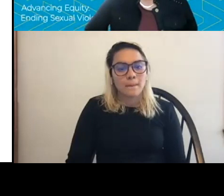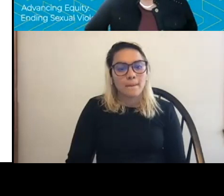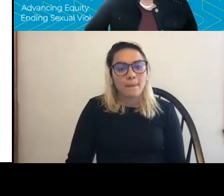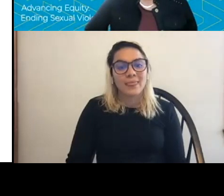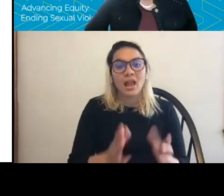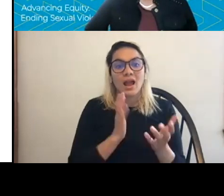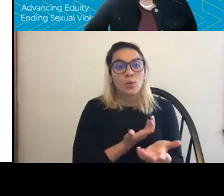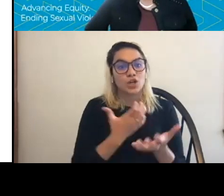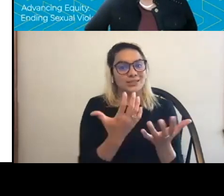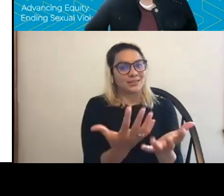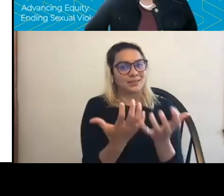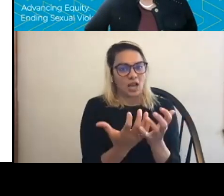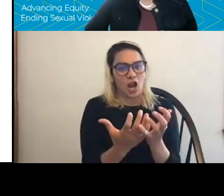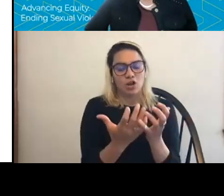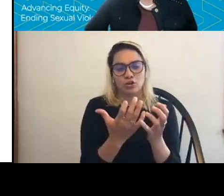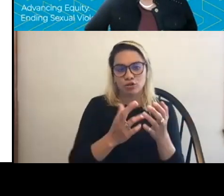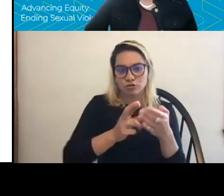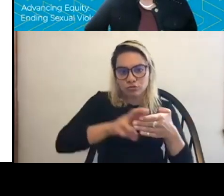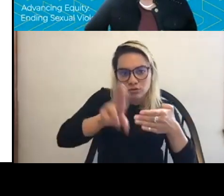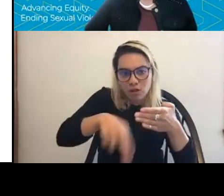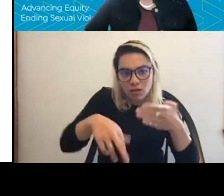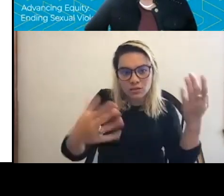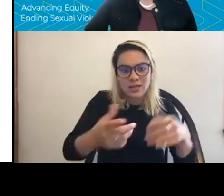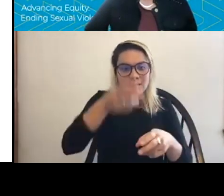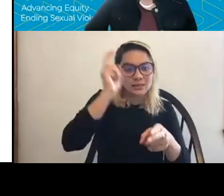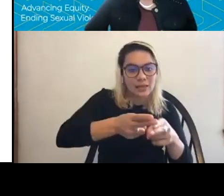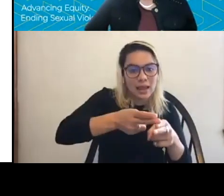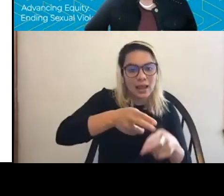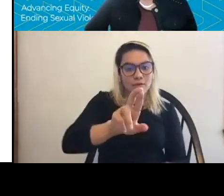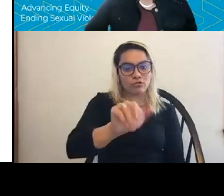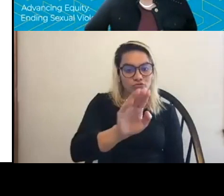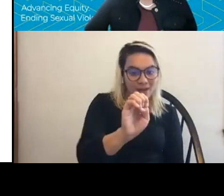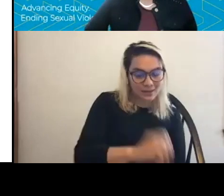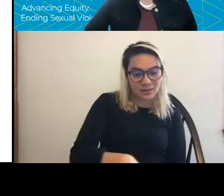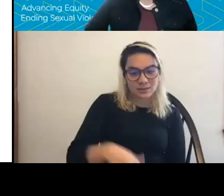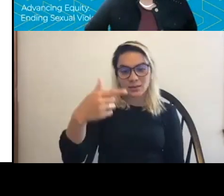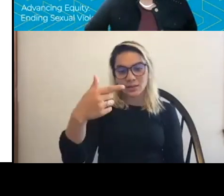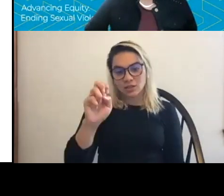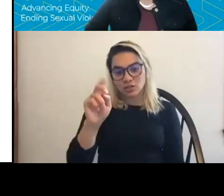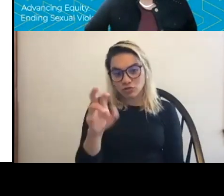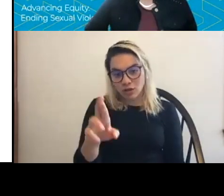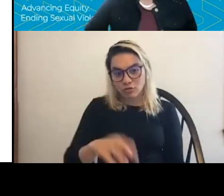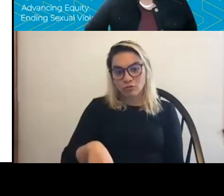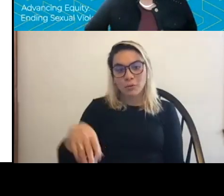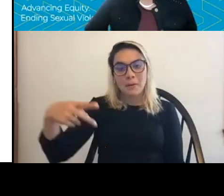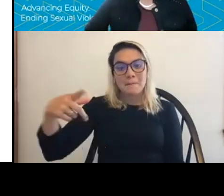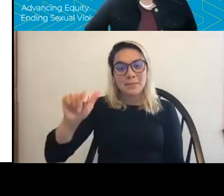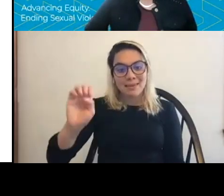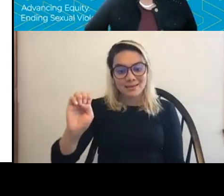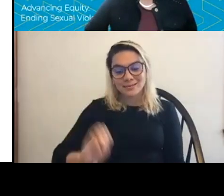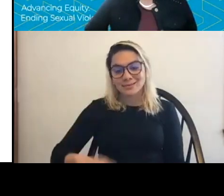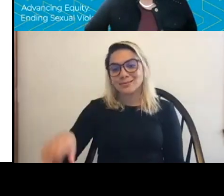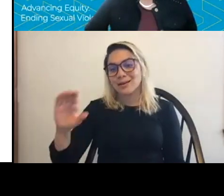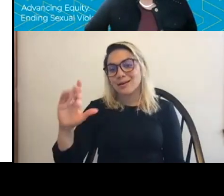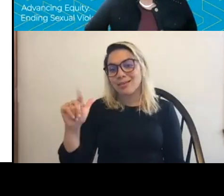again, name race, gender, place, class, and that this is for literally all of us without exception.